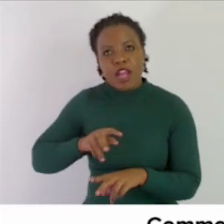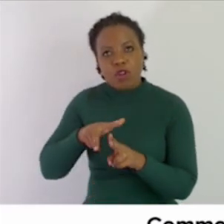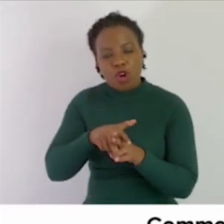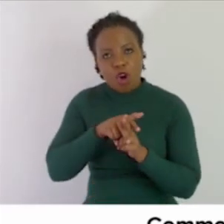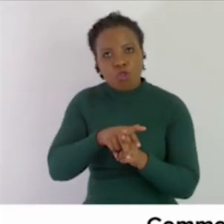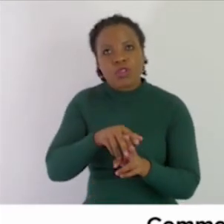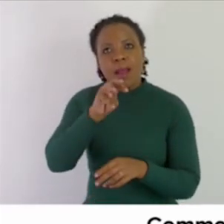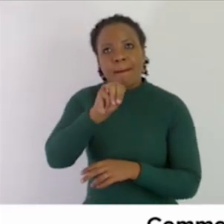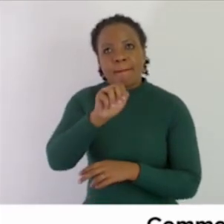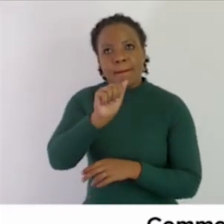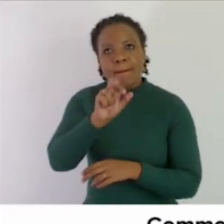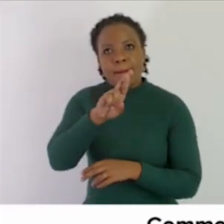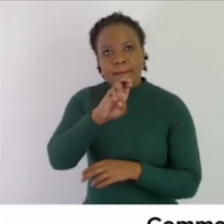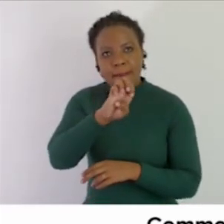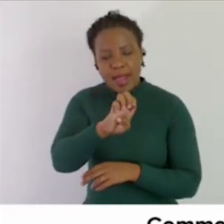There are other things